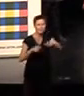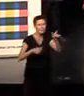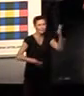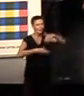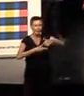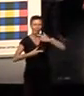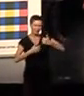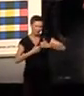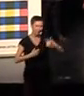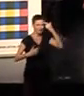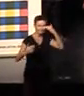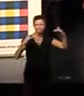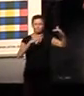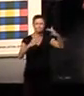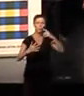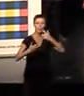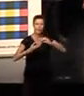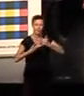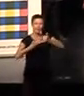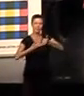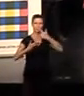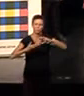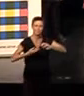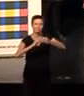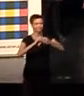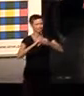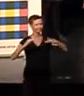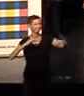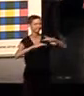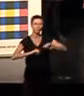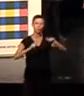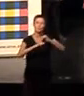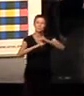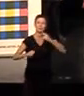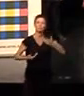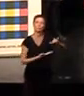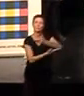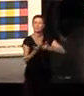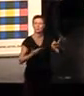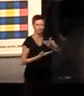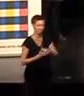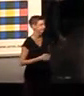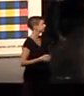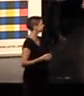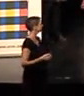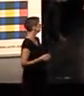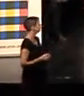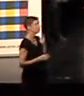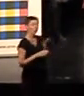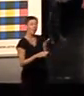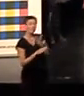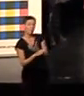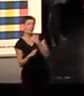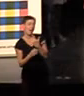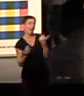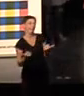hoe je generators stimulering space for discussion and encounters before but before bij single